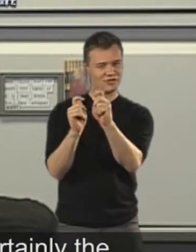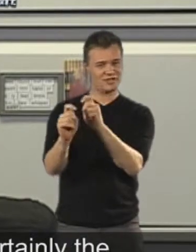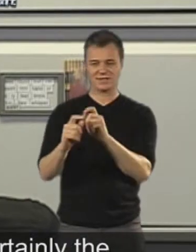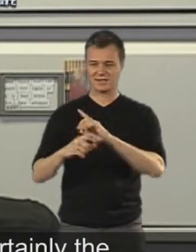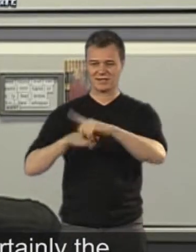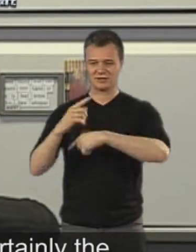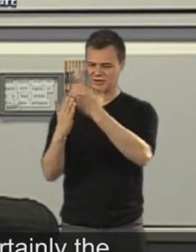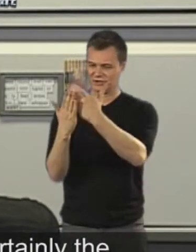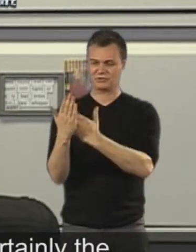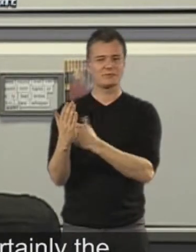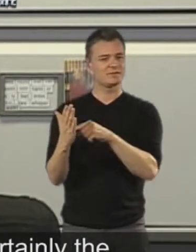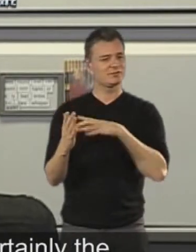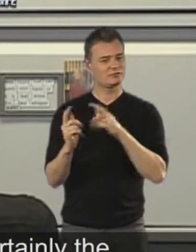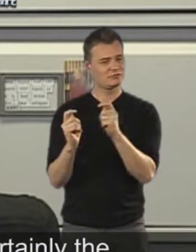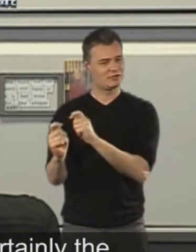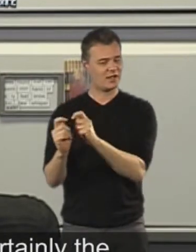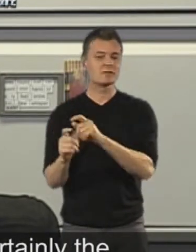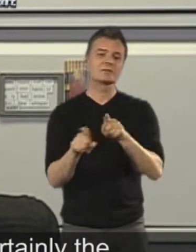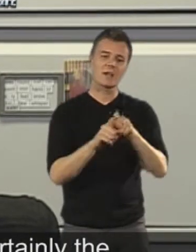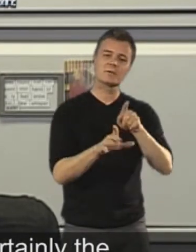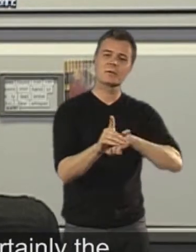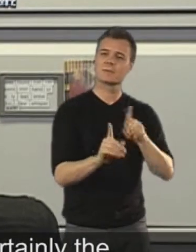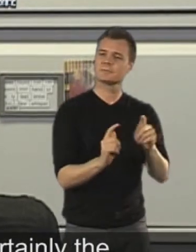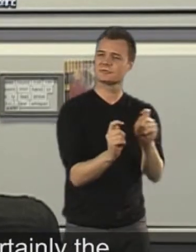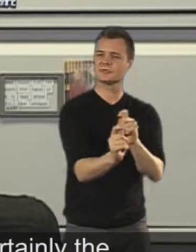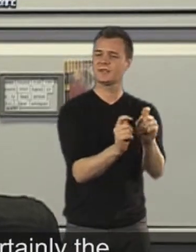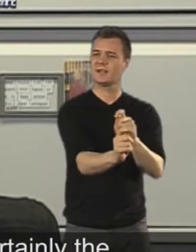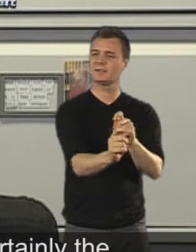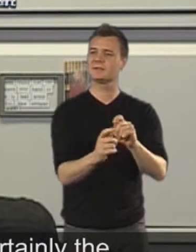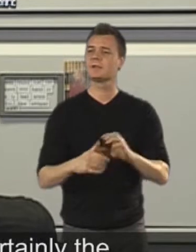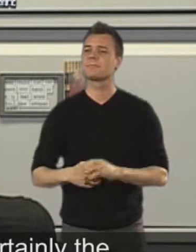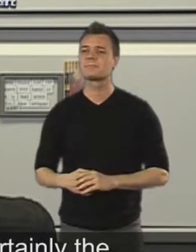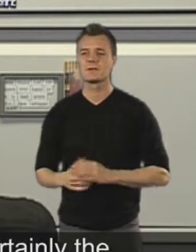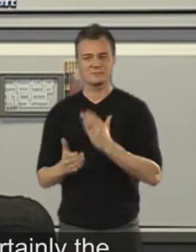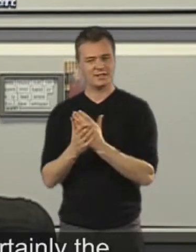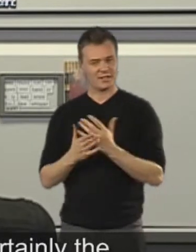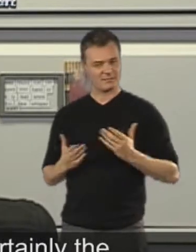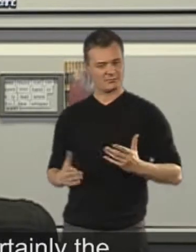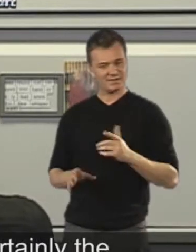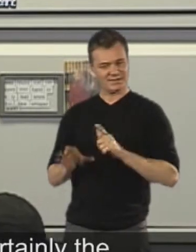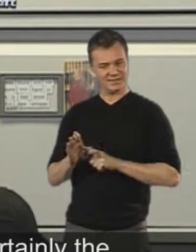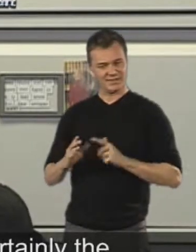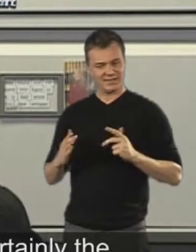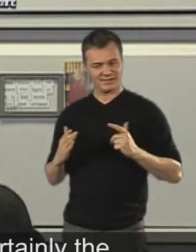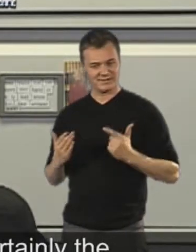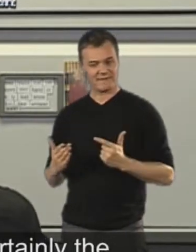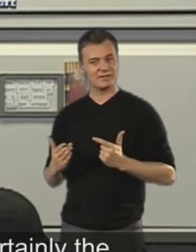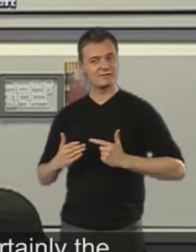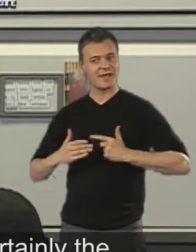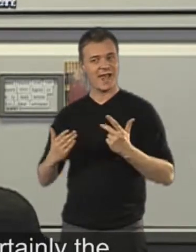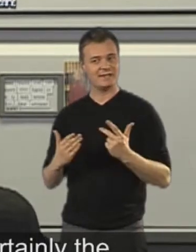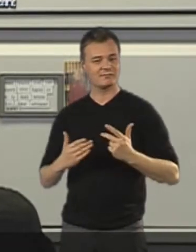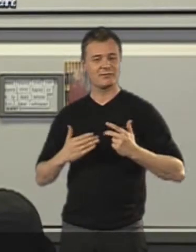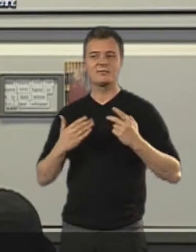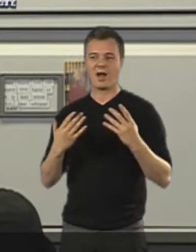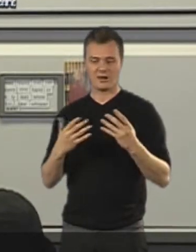developing as the young people are. But most certainly, the current Year 7, 8 and 9, I would